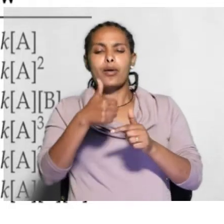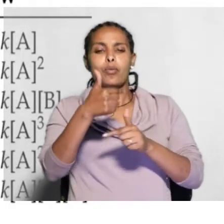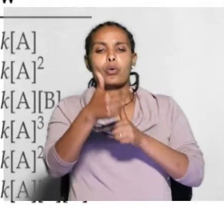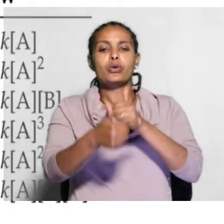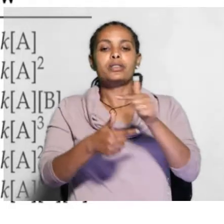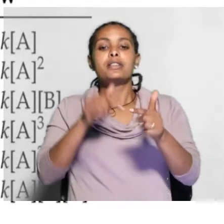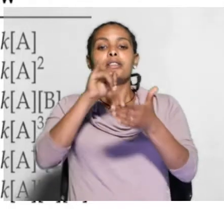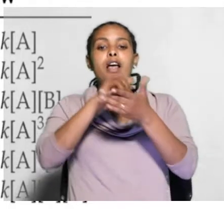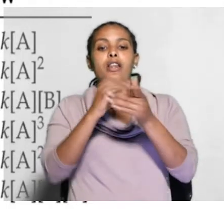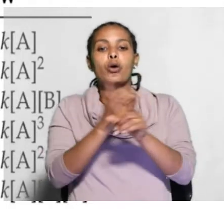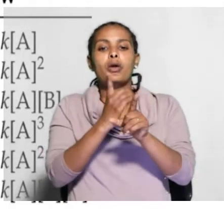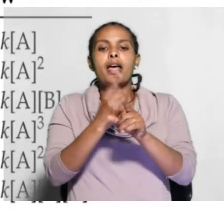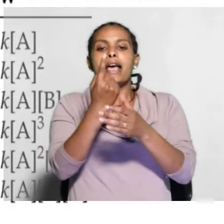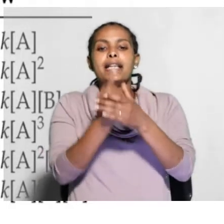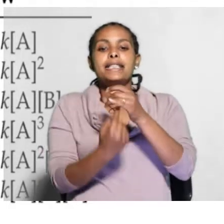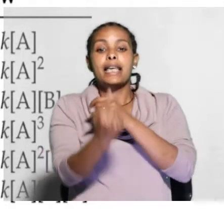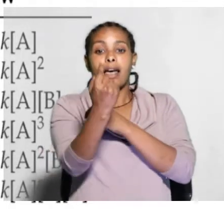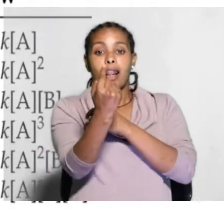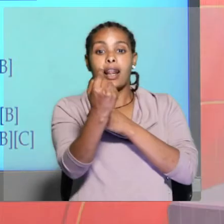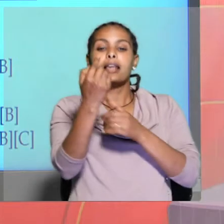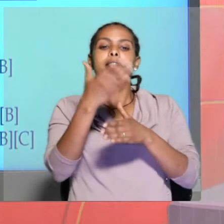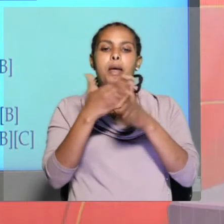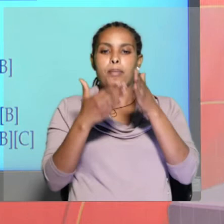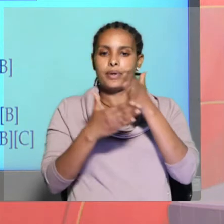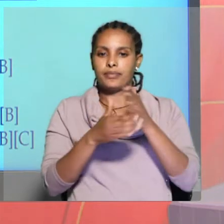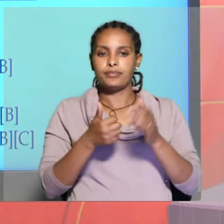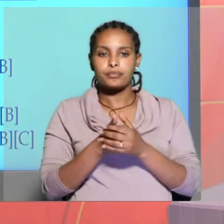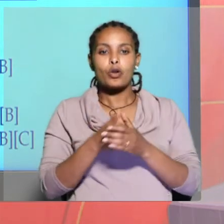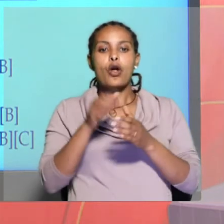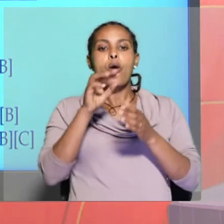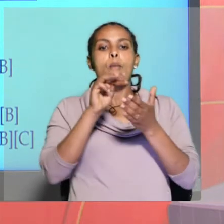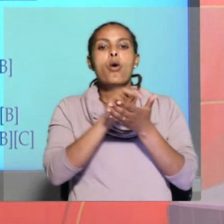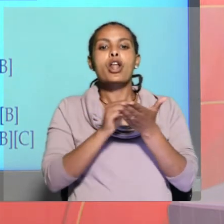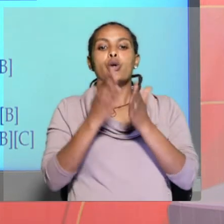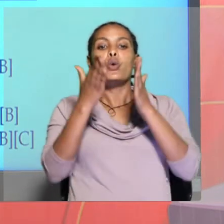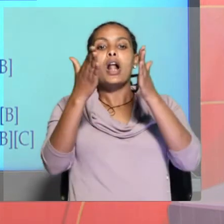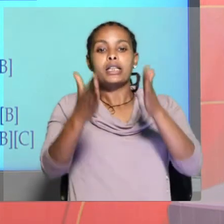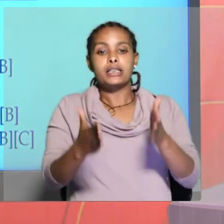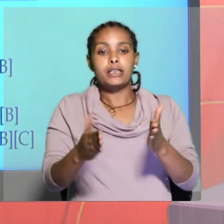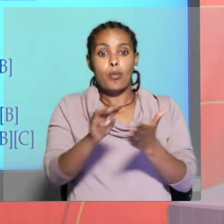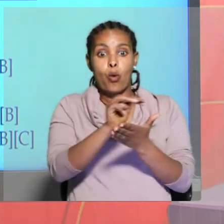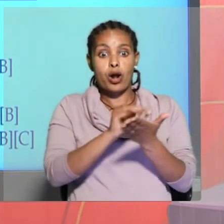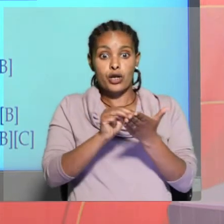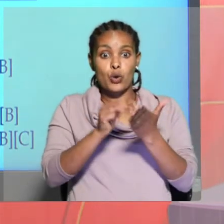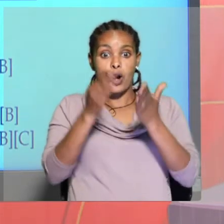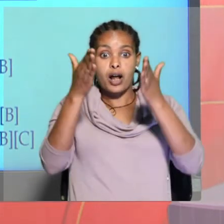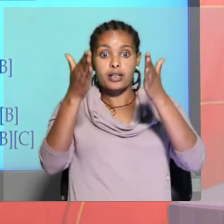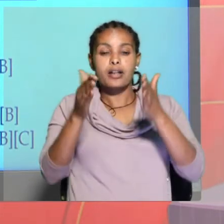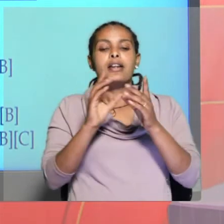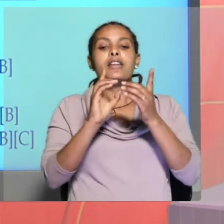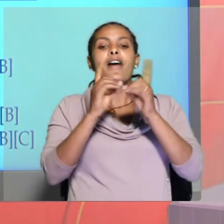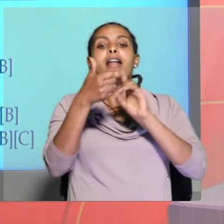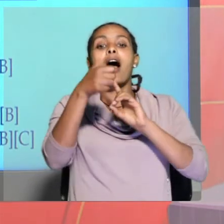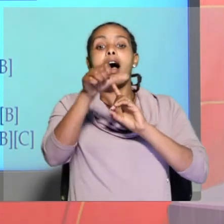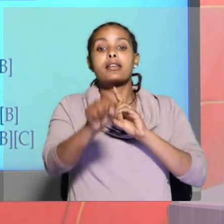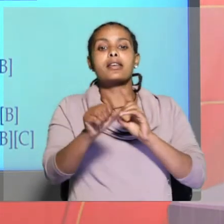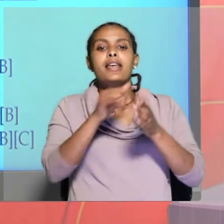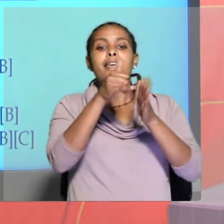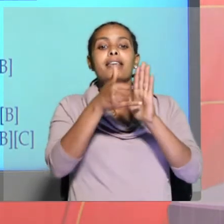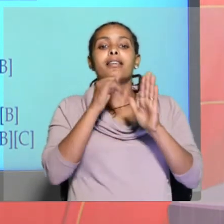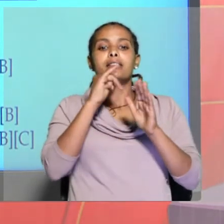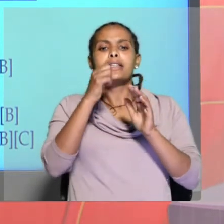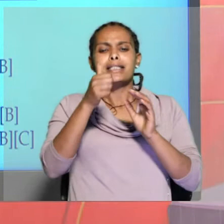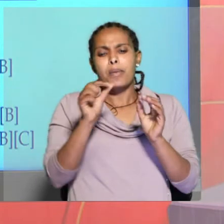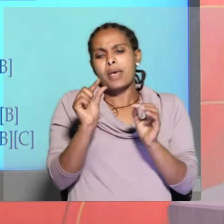that occurs in a single step. Molecularity Molecularity is defined as it is